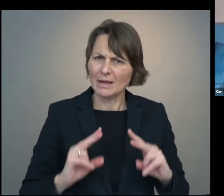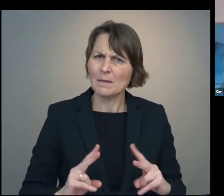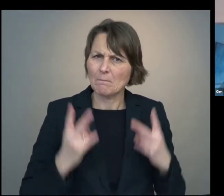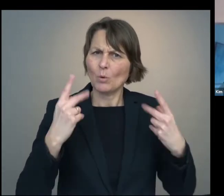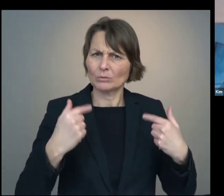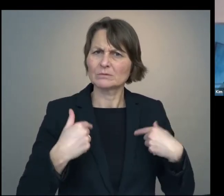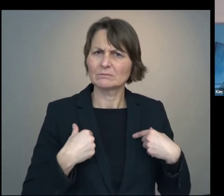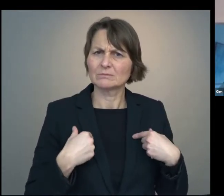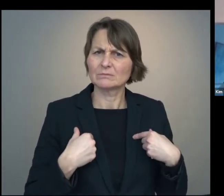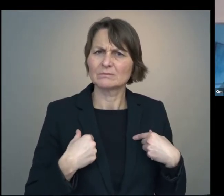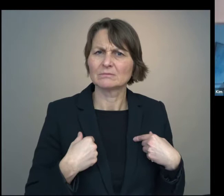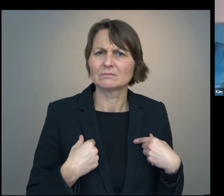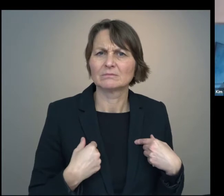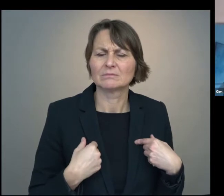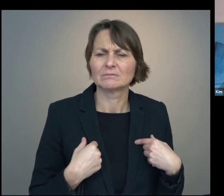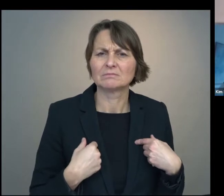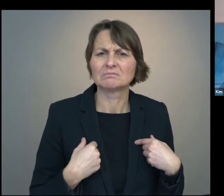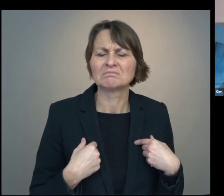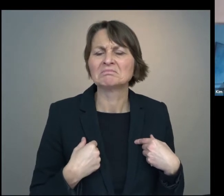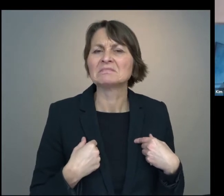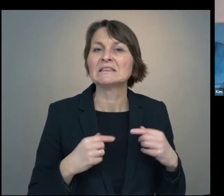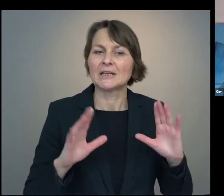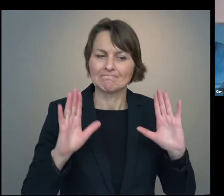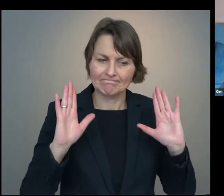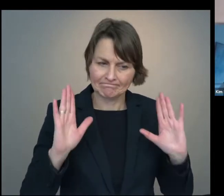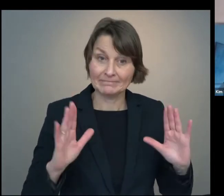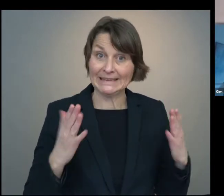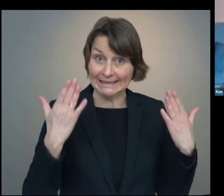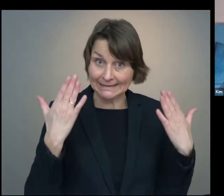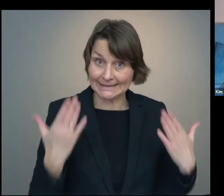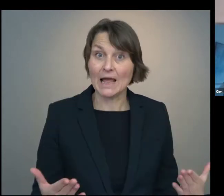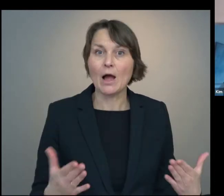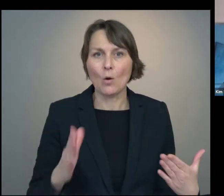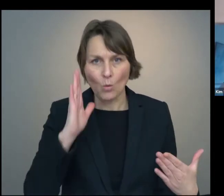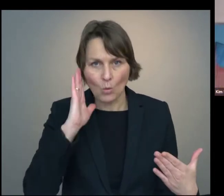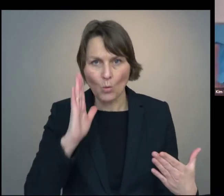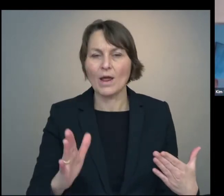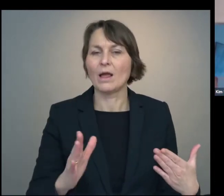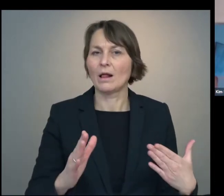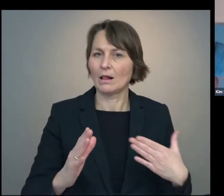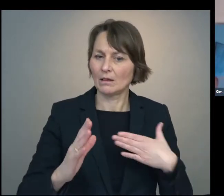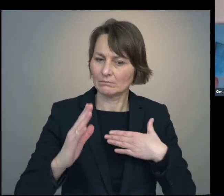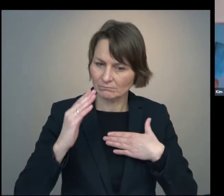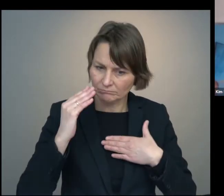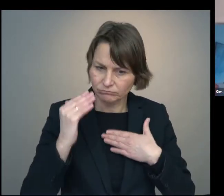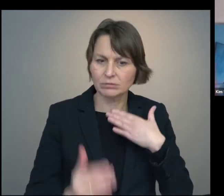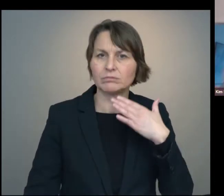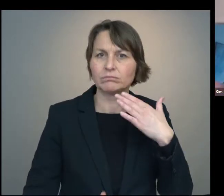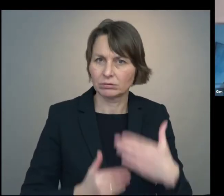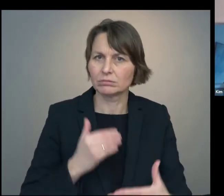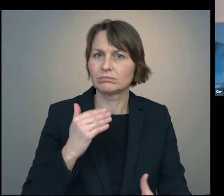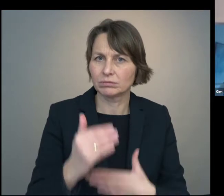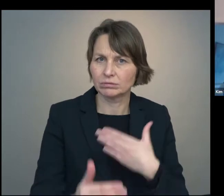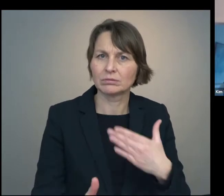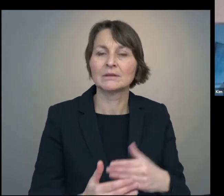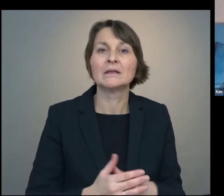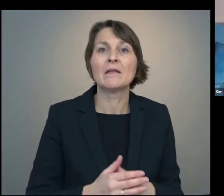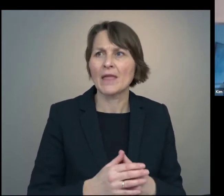But it's been important for me that when we said now we are going to do it, I mean, brains and